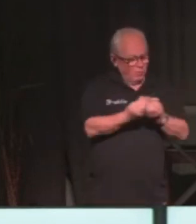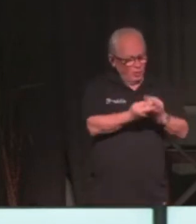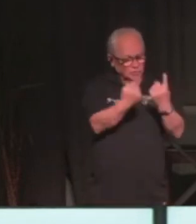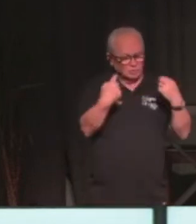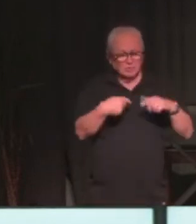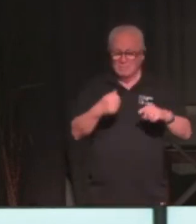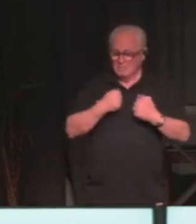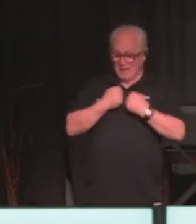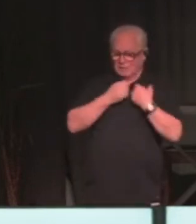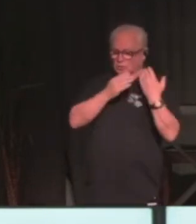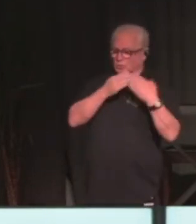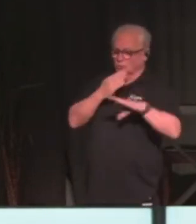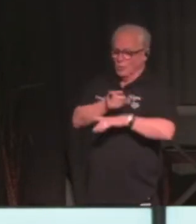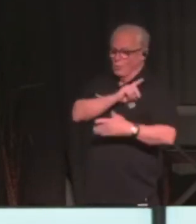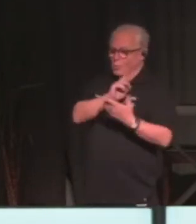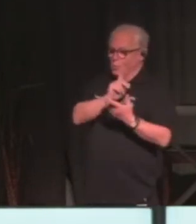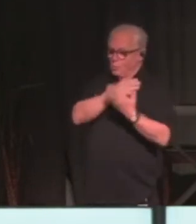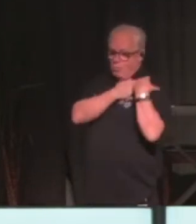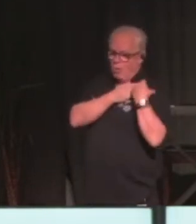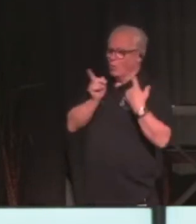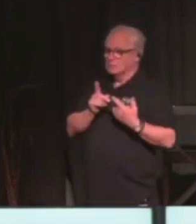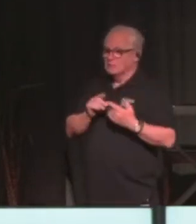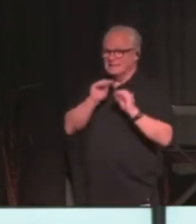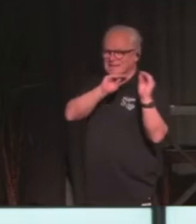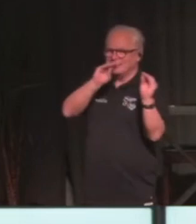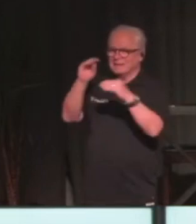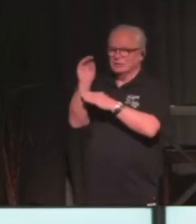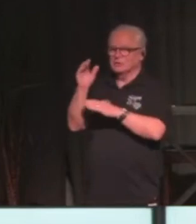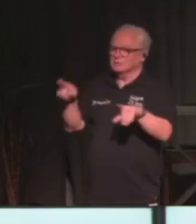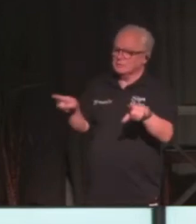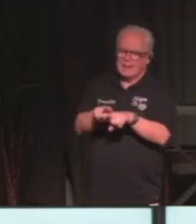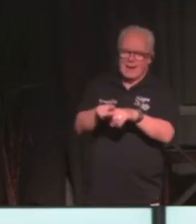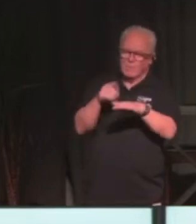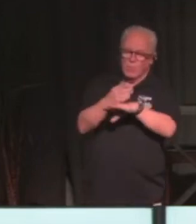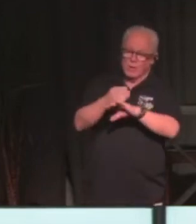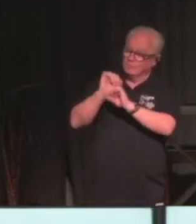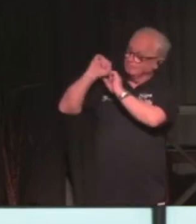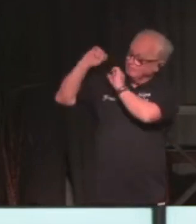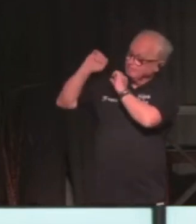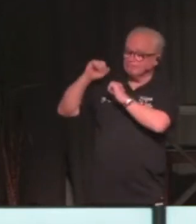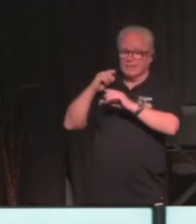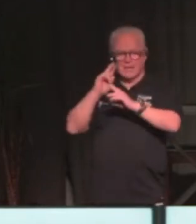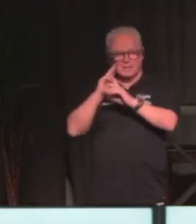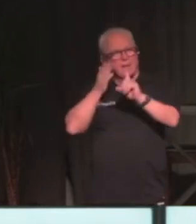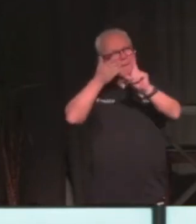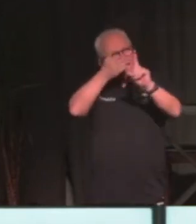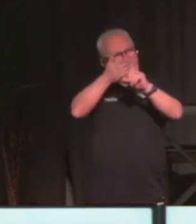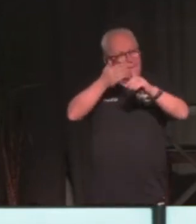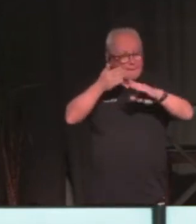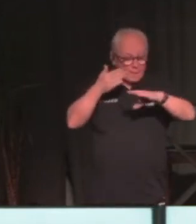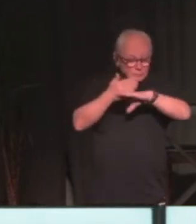teach you, the church, the work of that mission. Okay? That's what